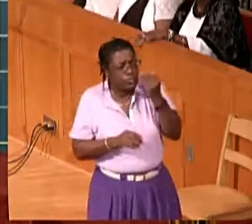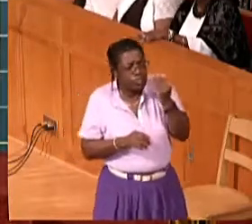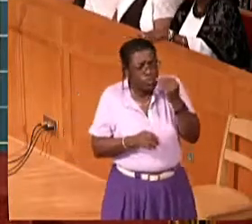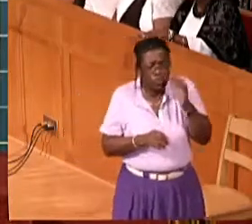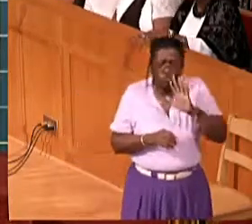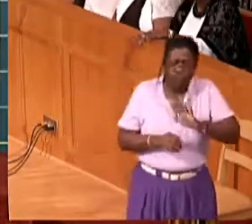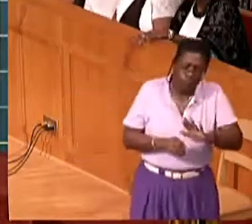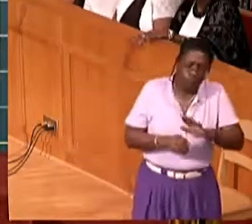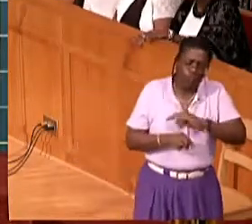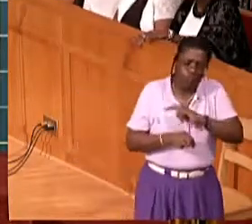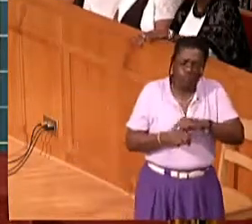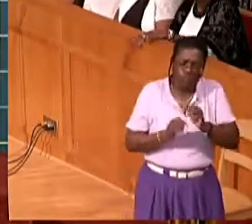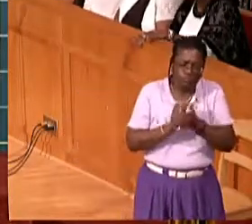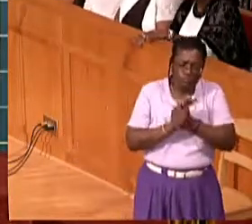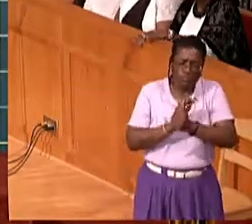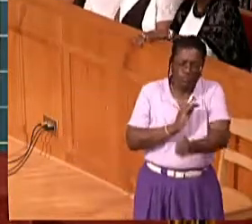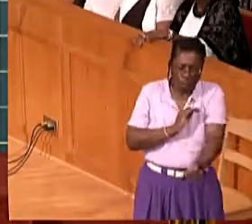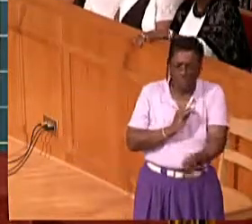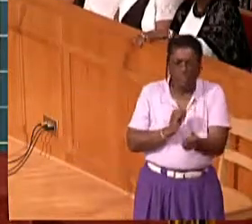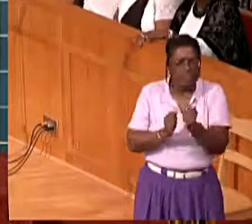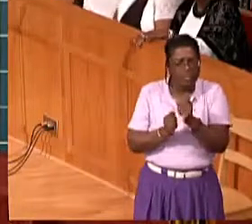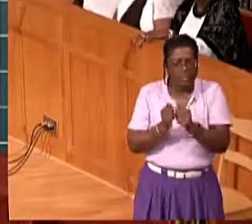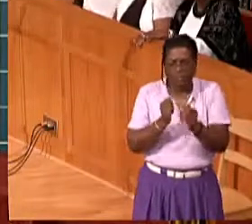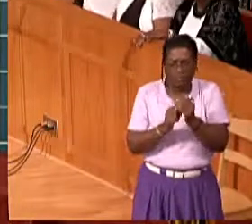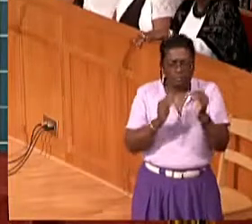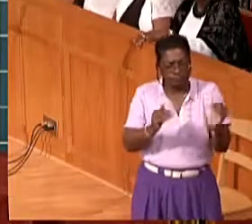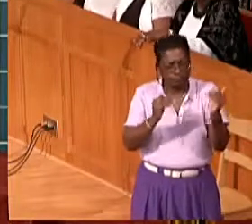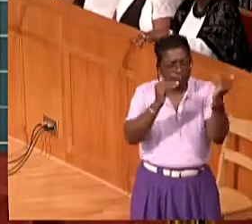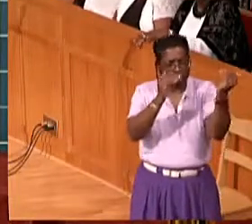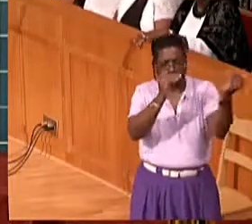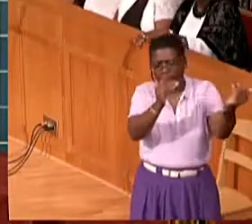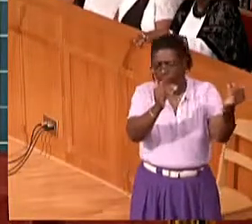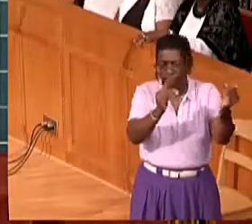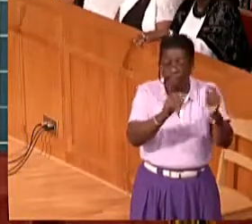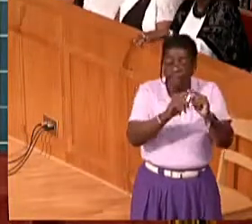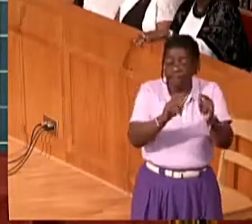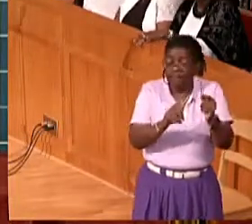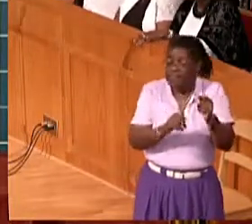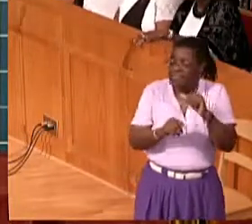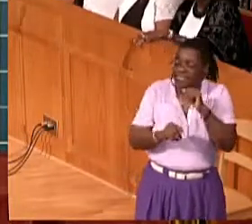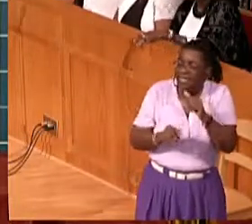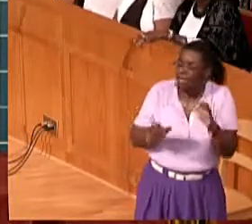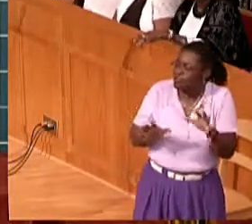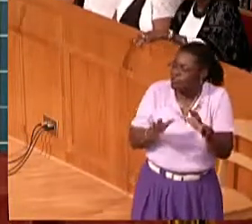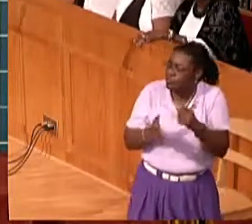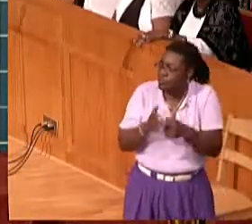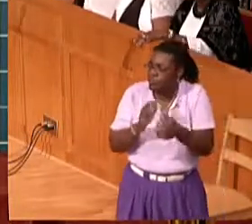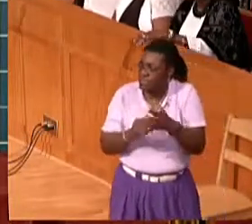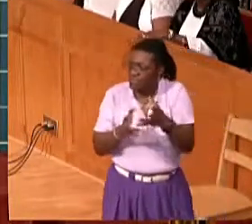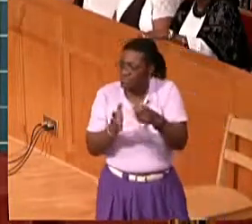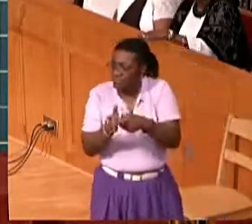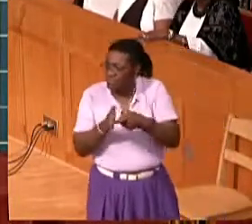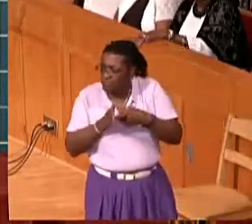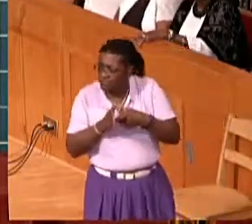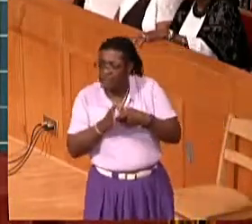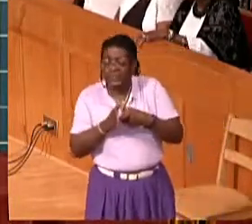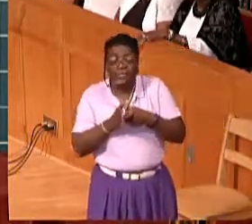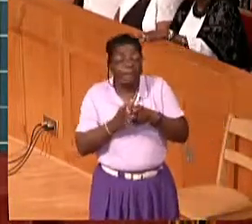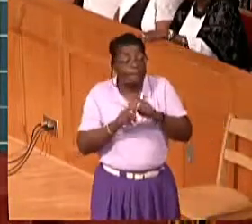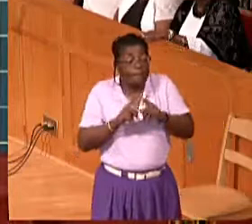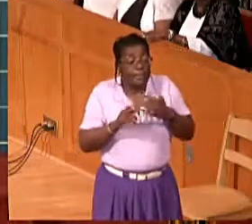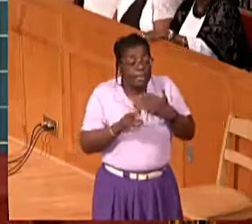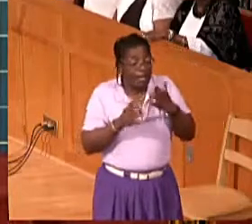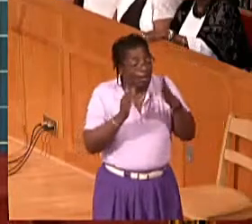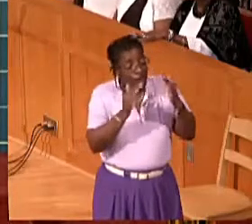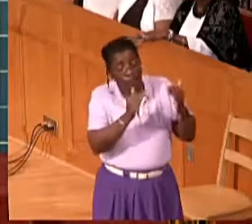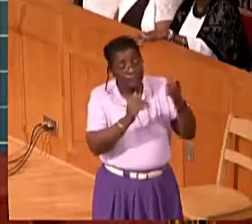you doing for him everything God told you to do? I want God, when he come back, to find me faithful. I'm going on to my